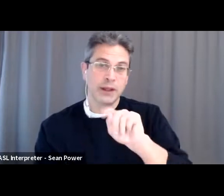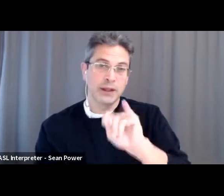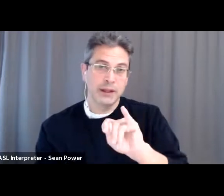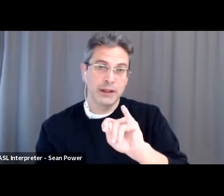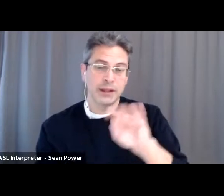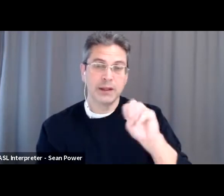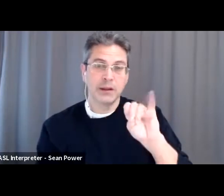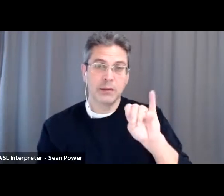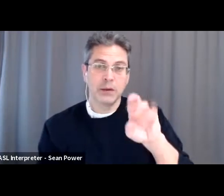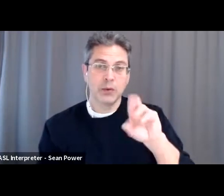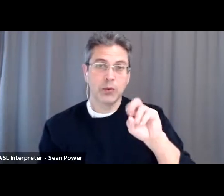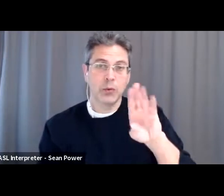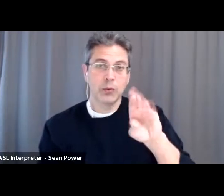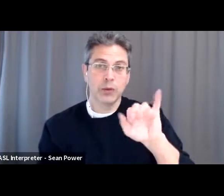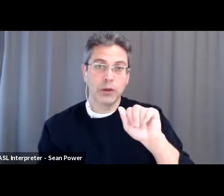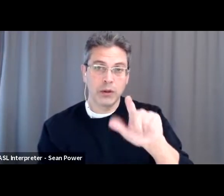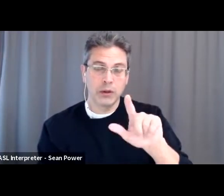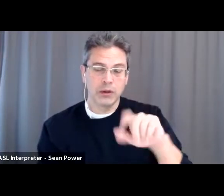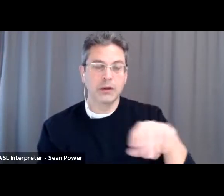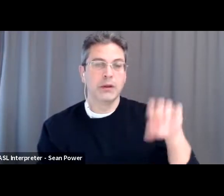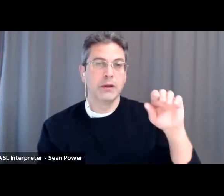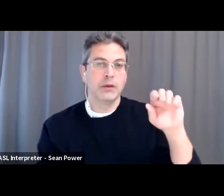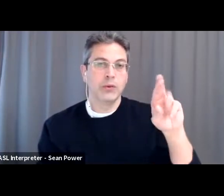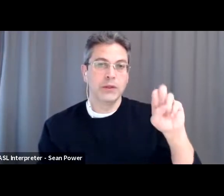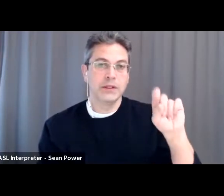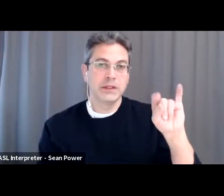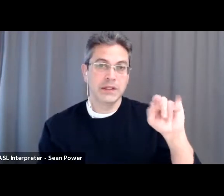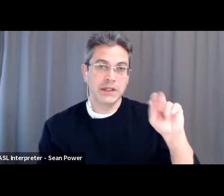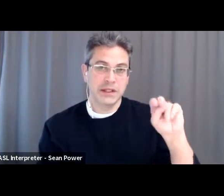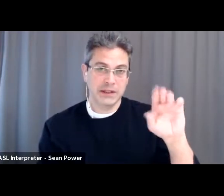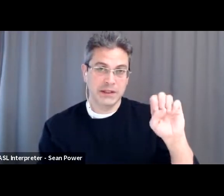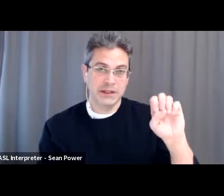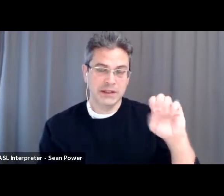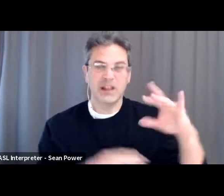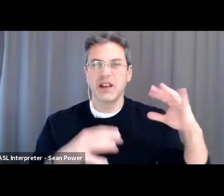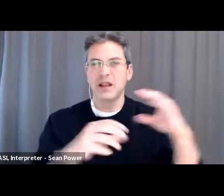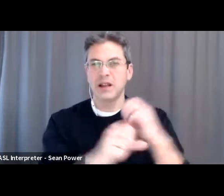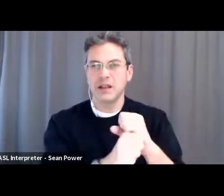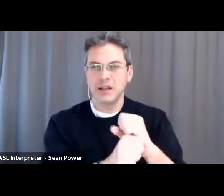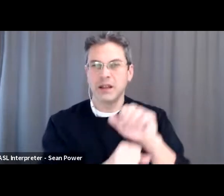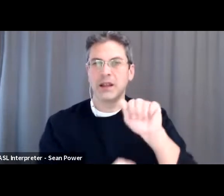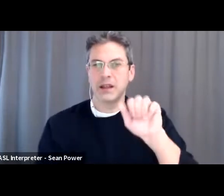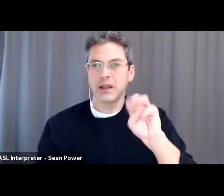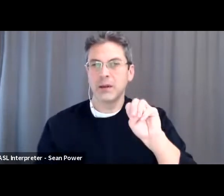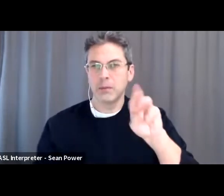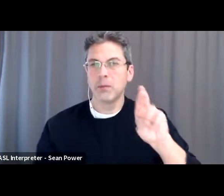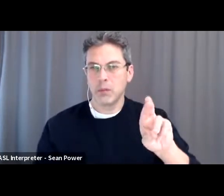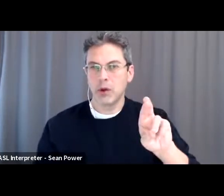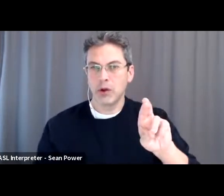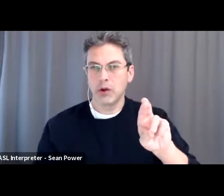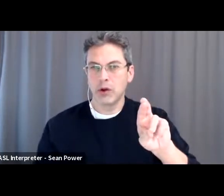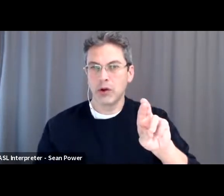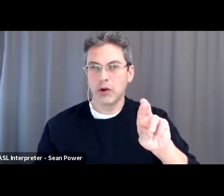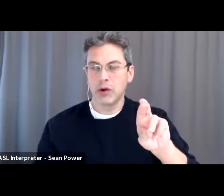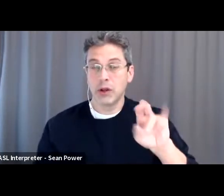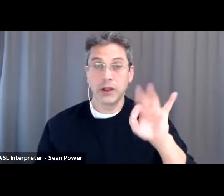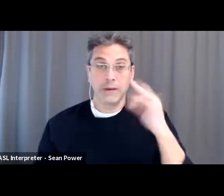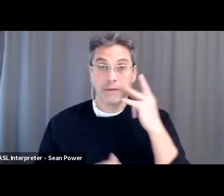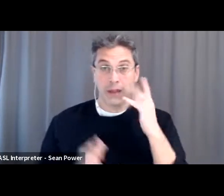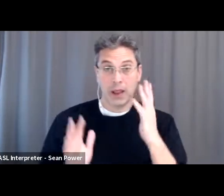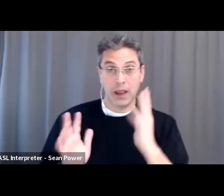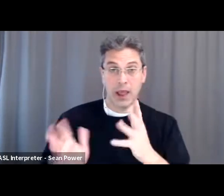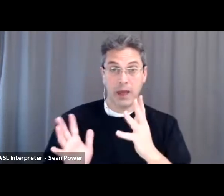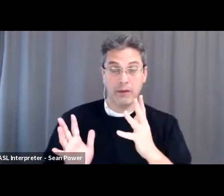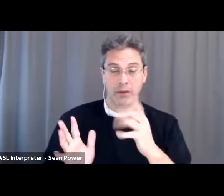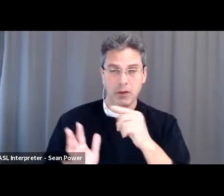or AMR for short. Left unchecked, we will continue to see dramatic rise